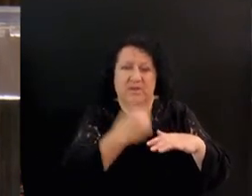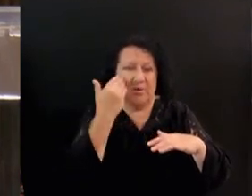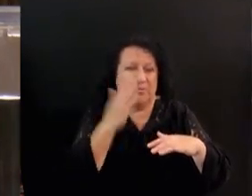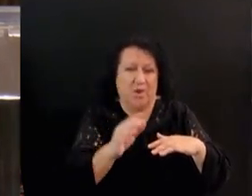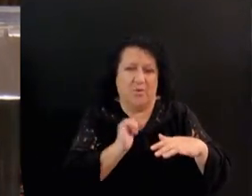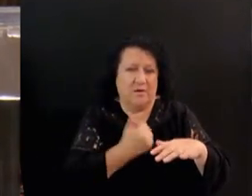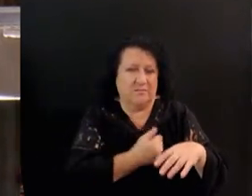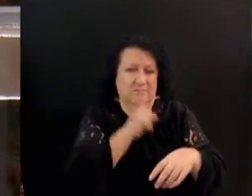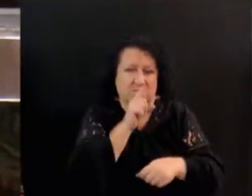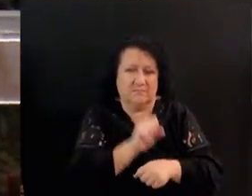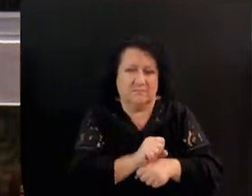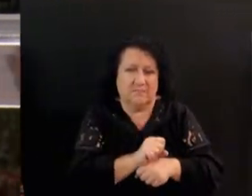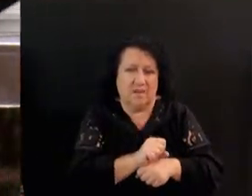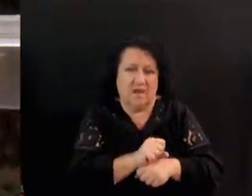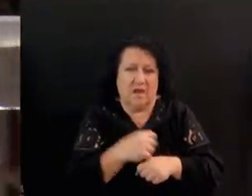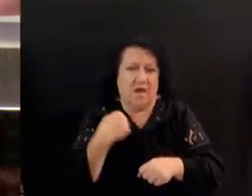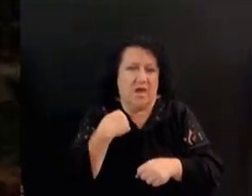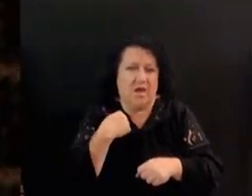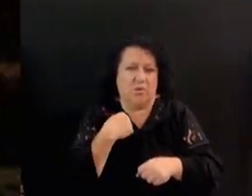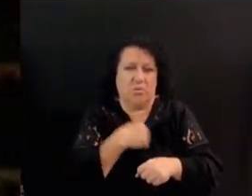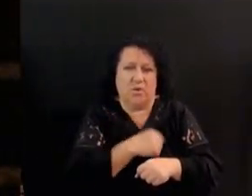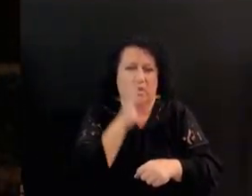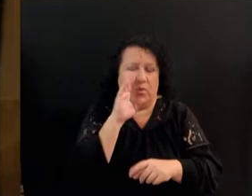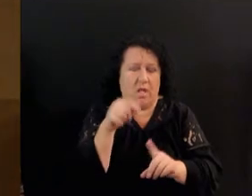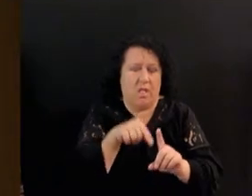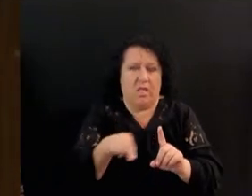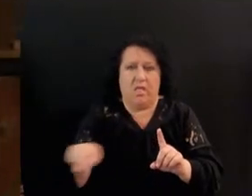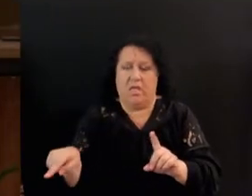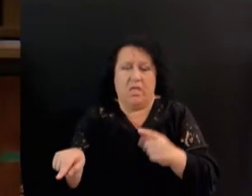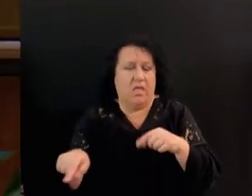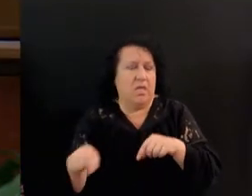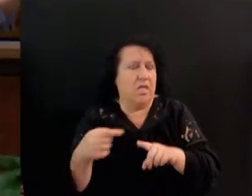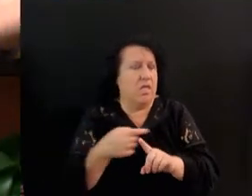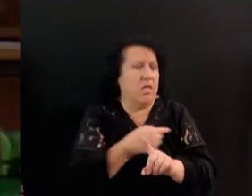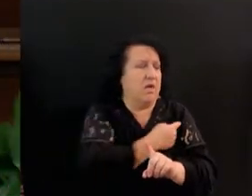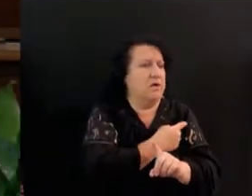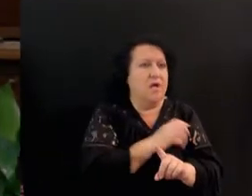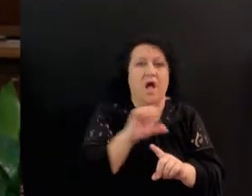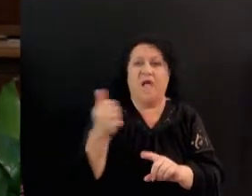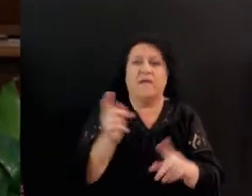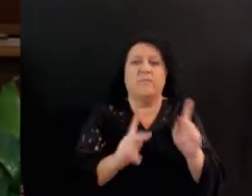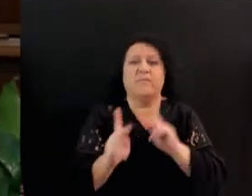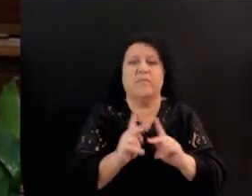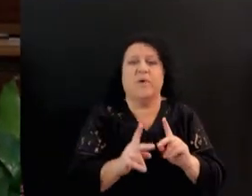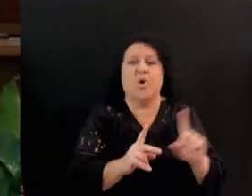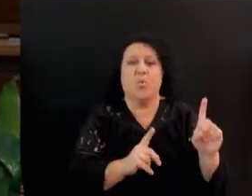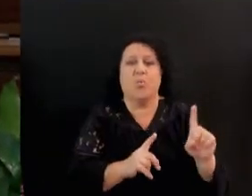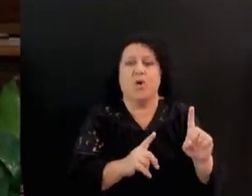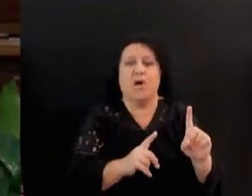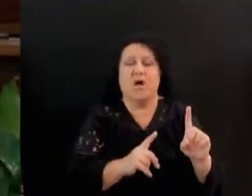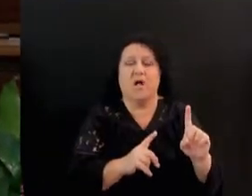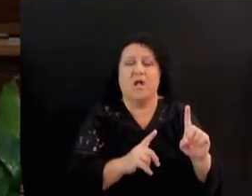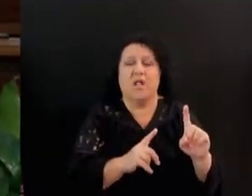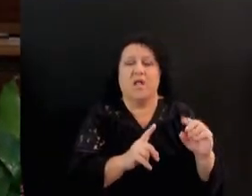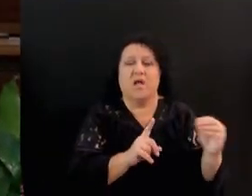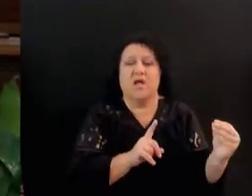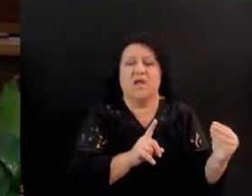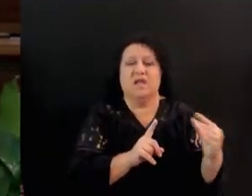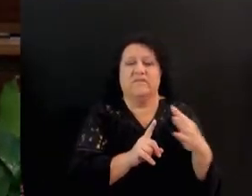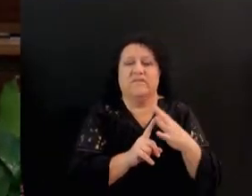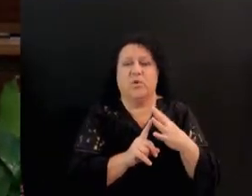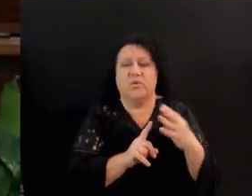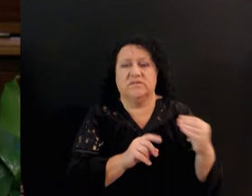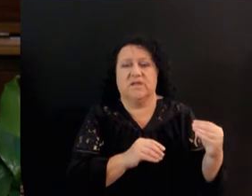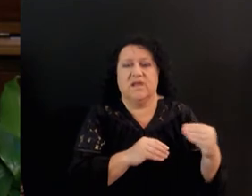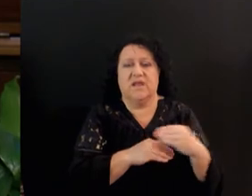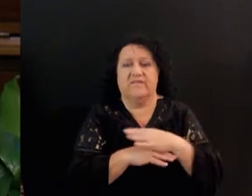led astray by so many other shepherds that attempt to direct and attempt to lead and attempt to guide us. But like Jesus said, the thief